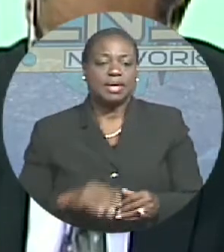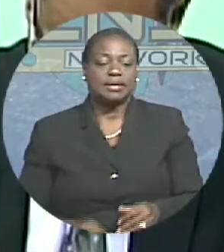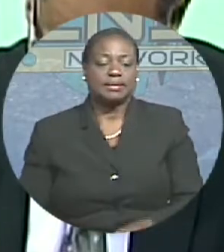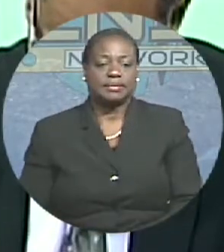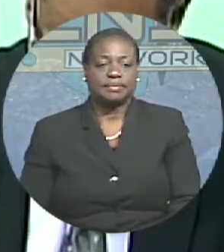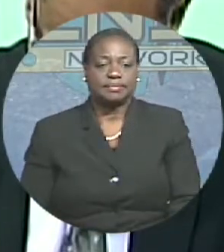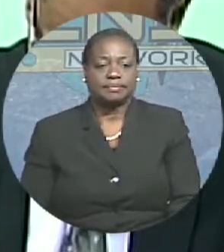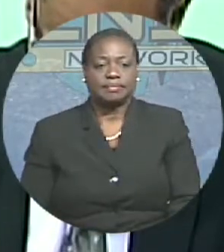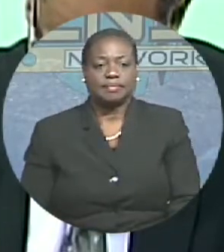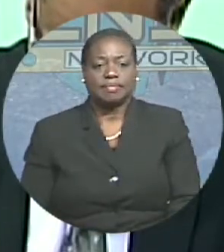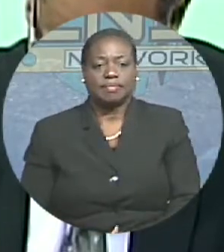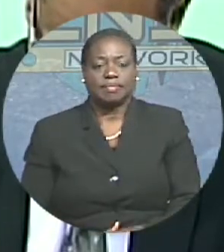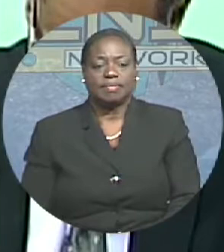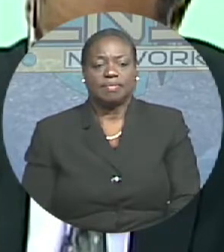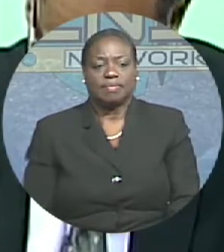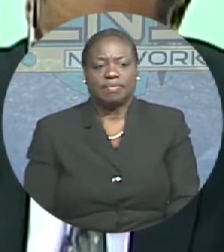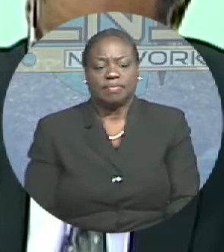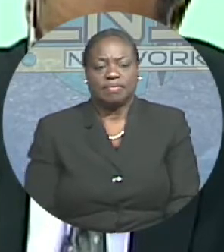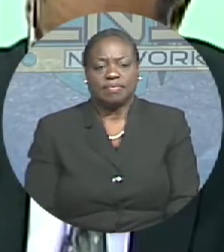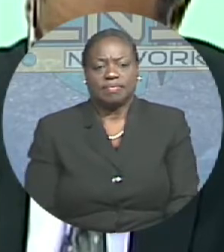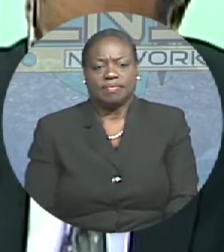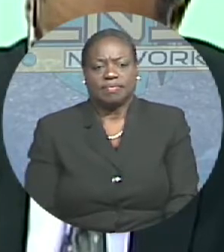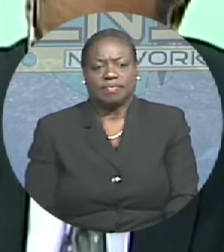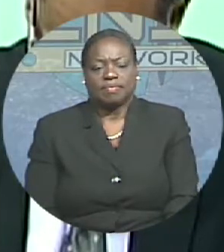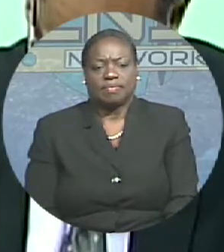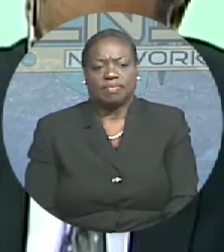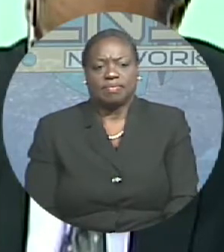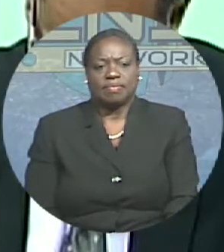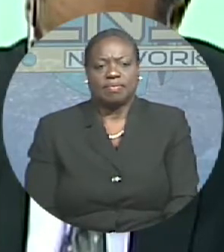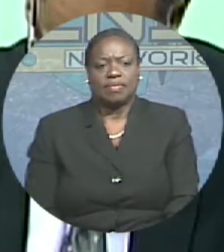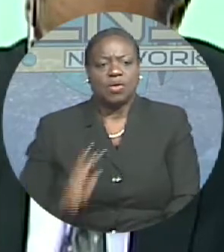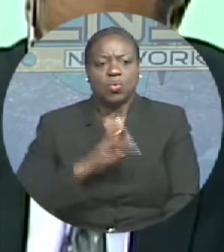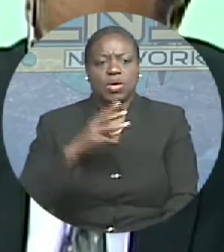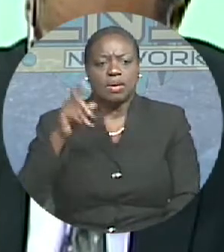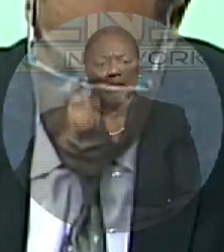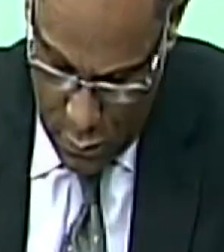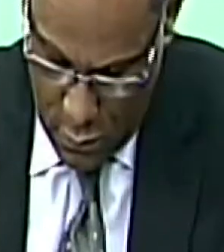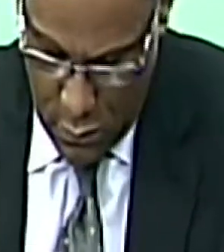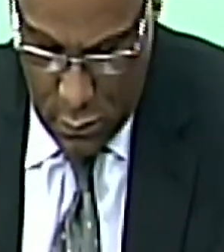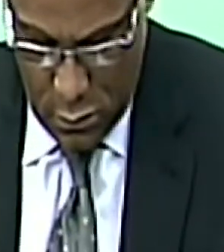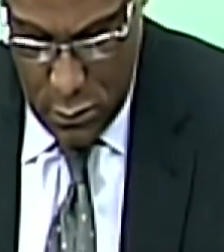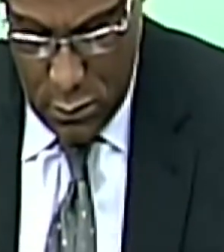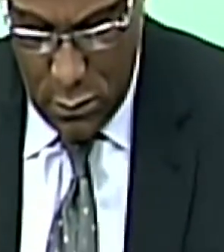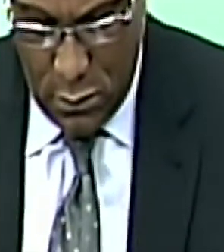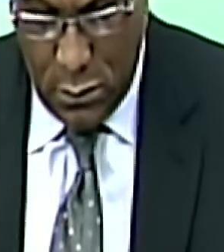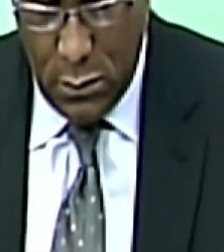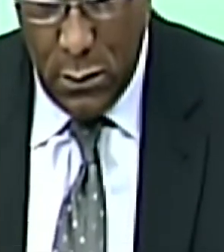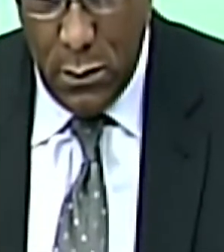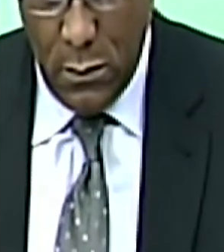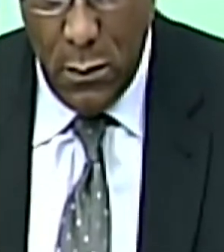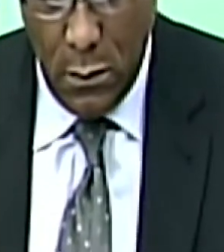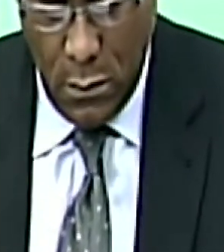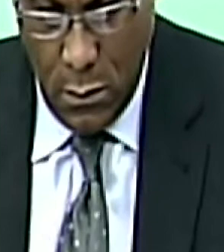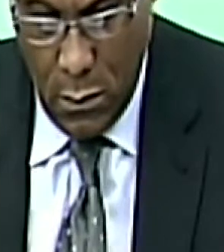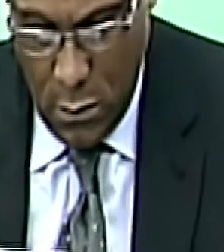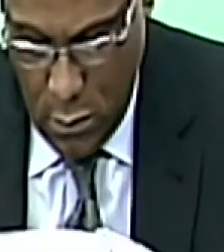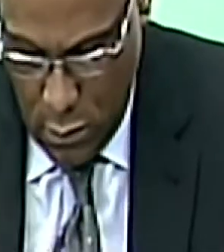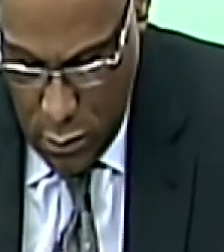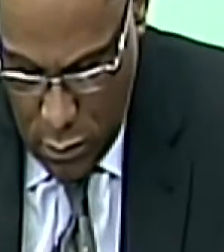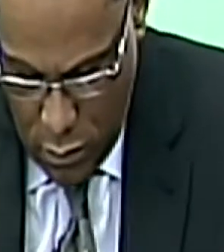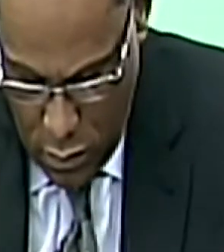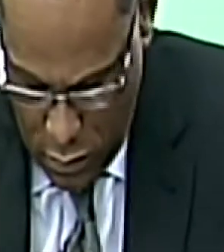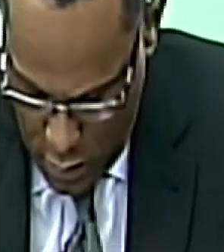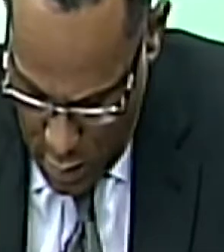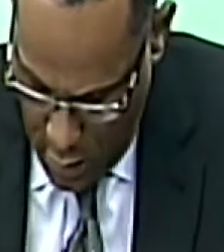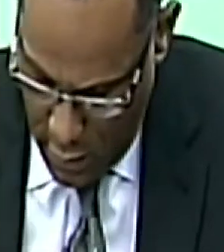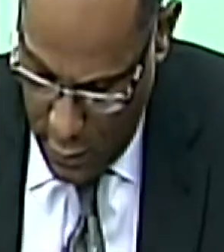Speaker, against criminals and criminal activity. We must honor them. We must honor them not only with this holiday, but we must honor them by